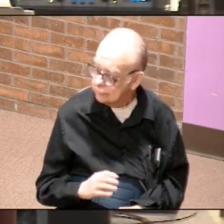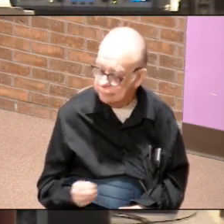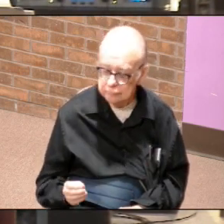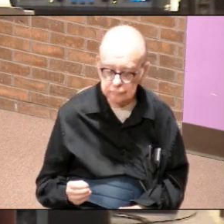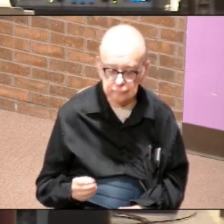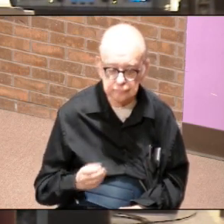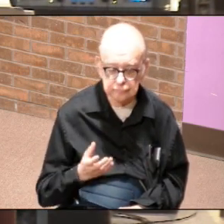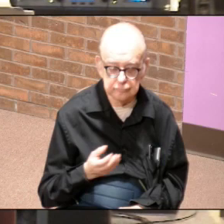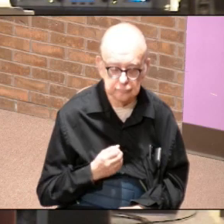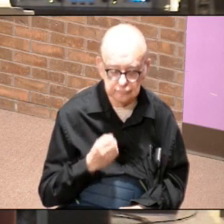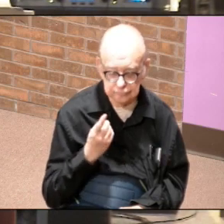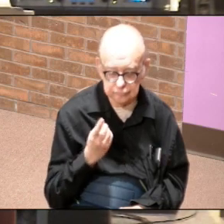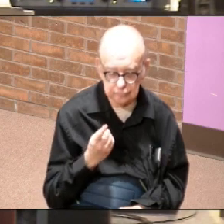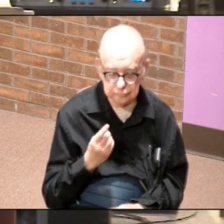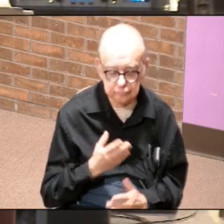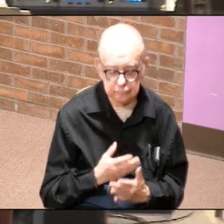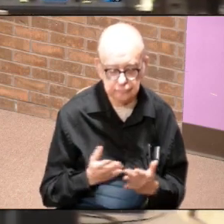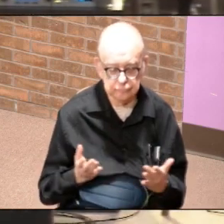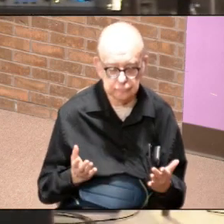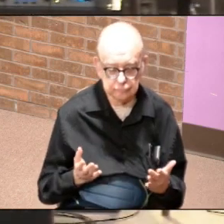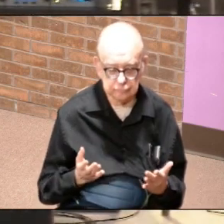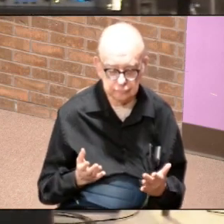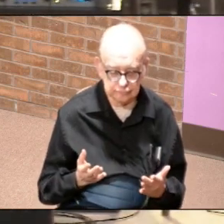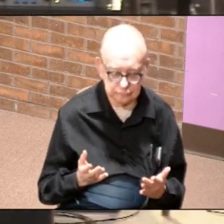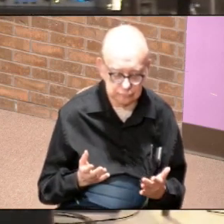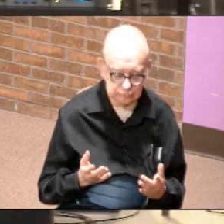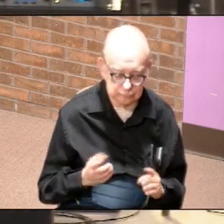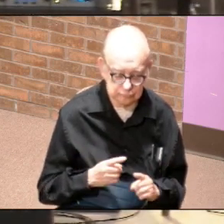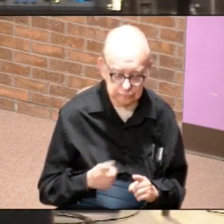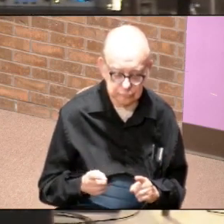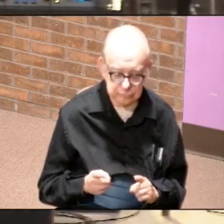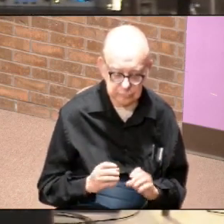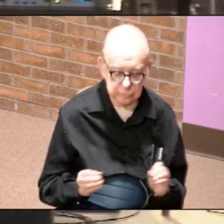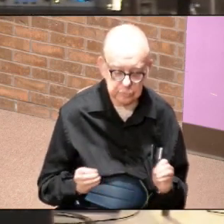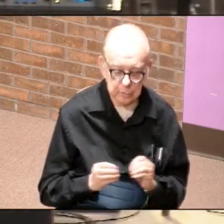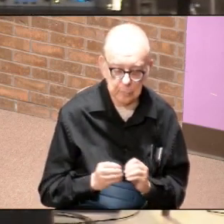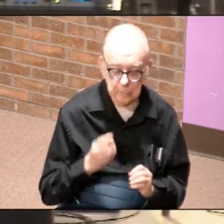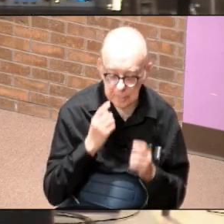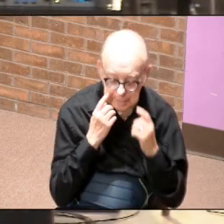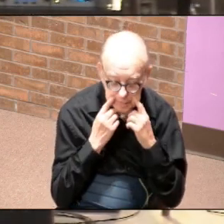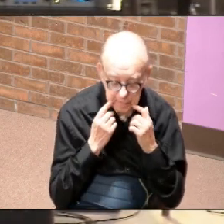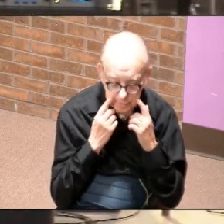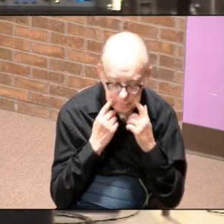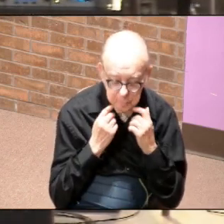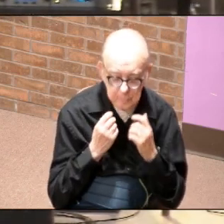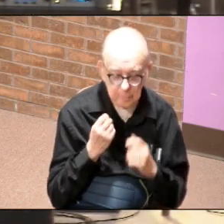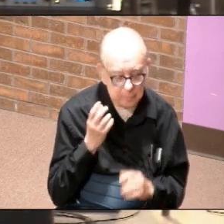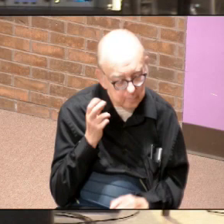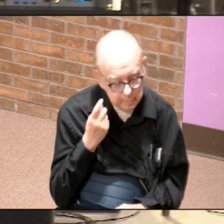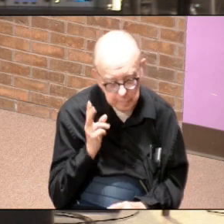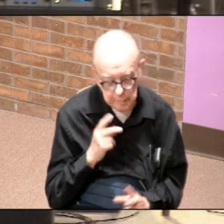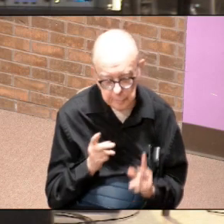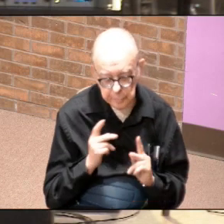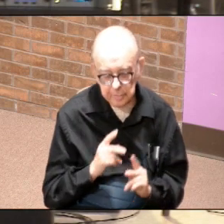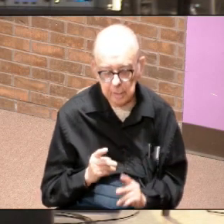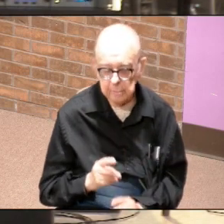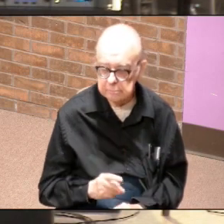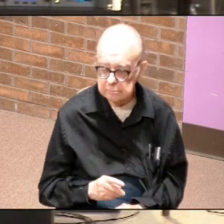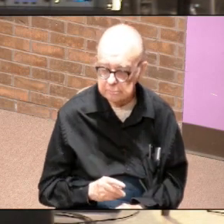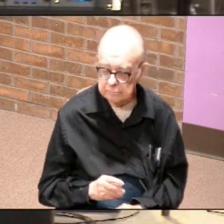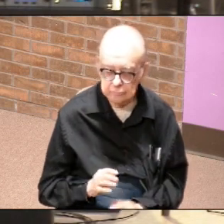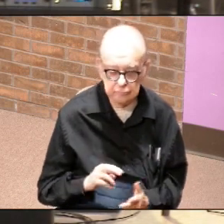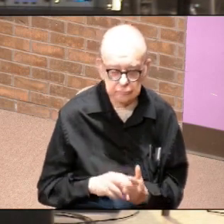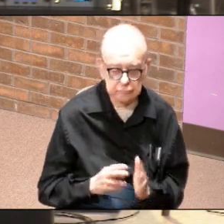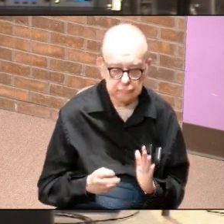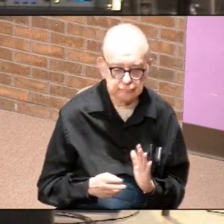And I want you to understand something when he says no more tears. I hear people say, does